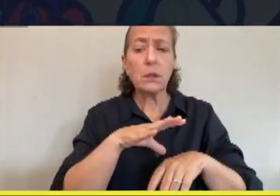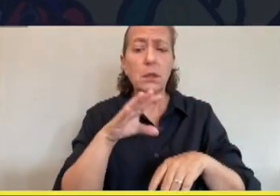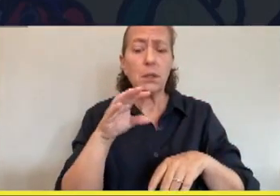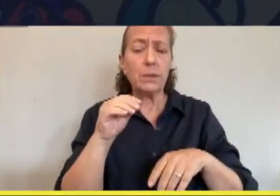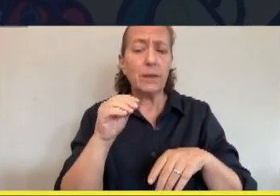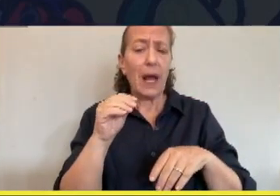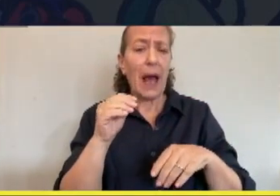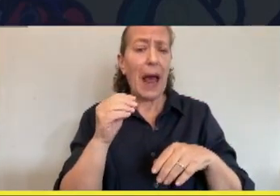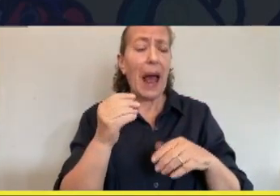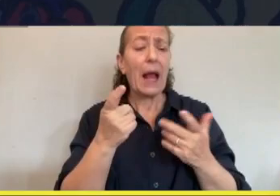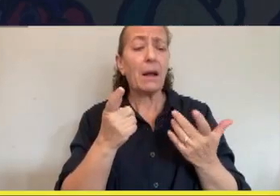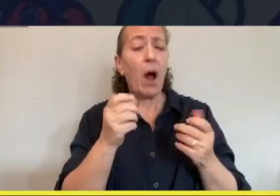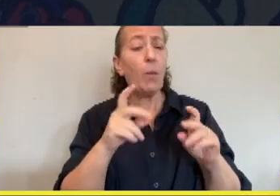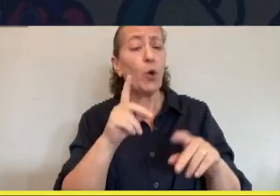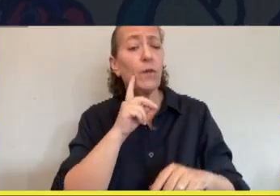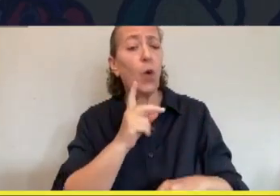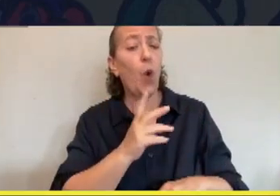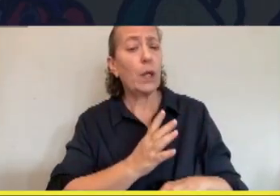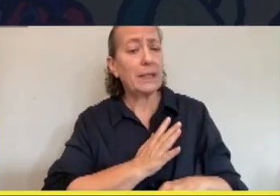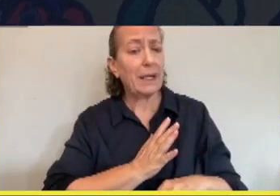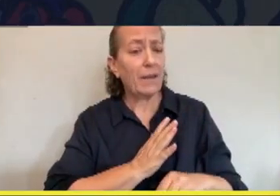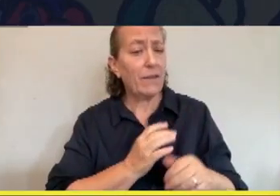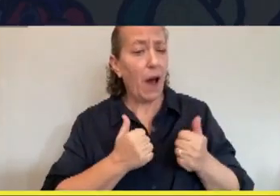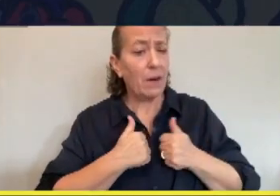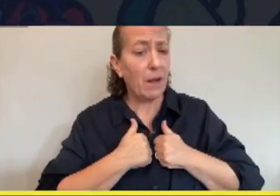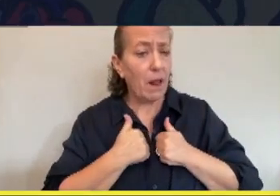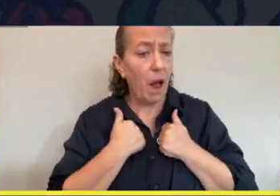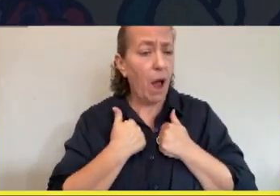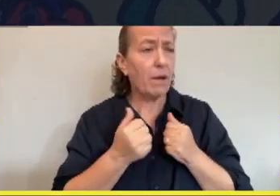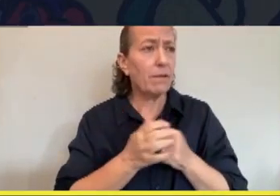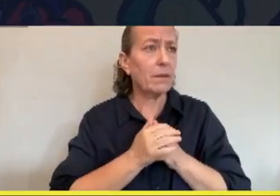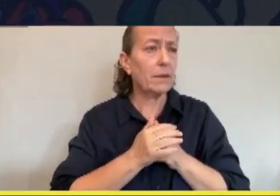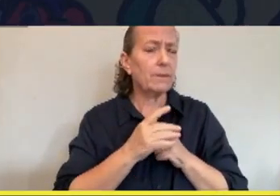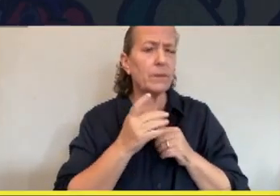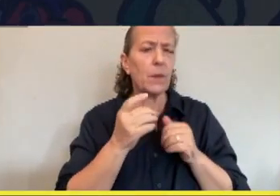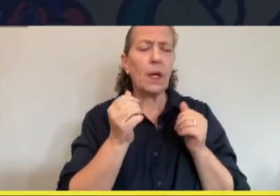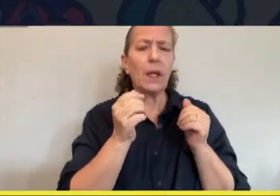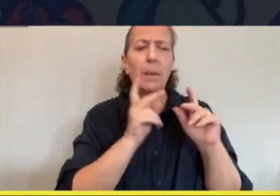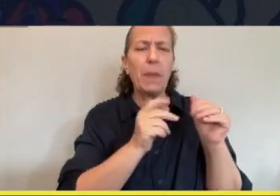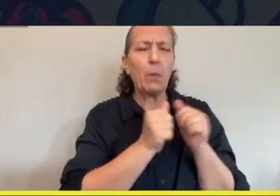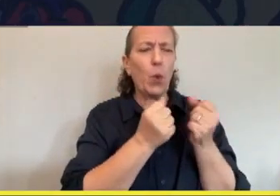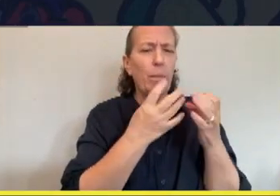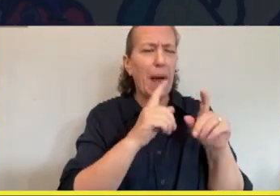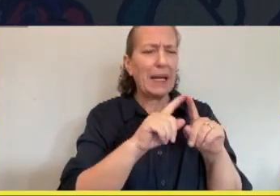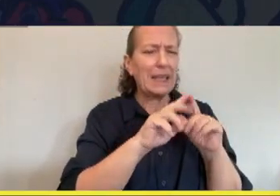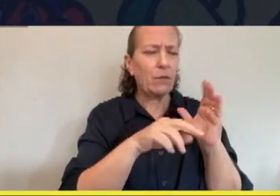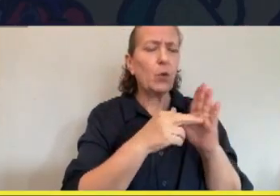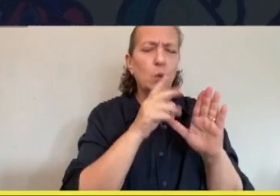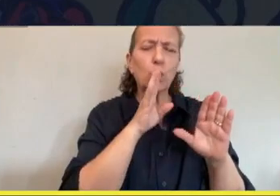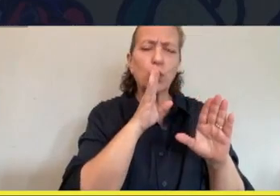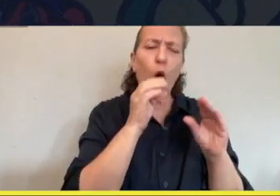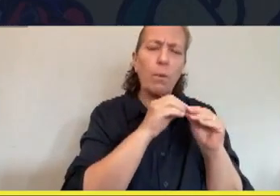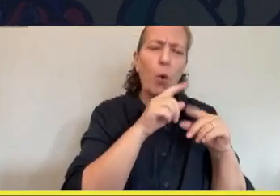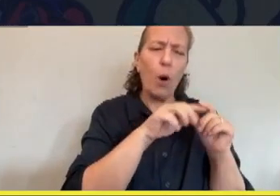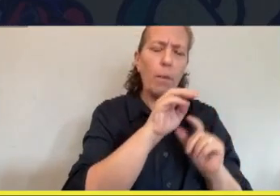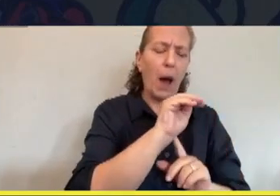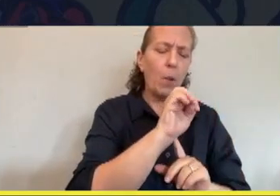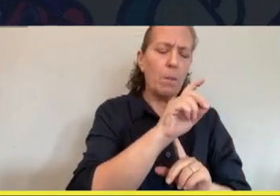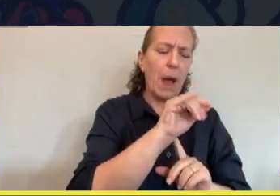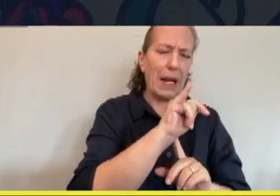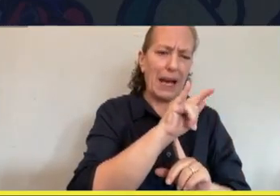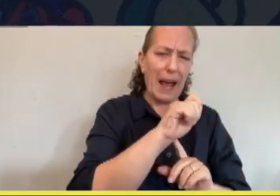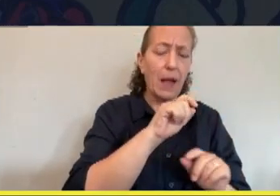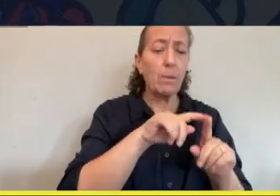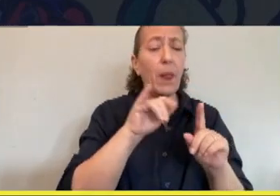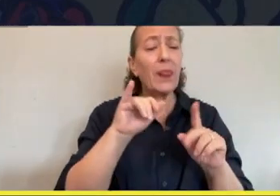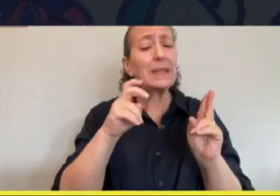dignified life for people with many different needs. We'll come back to the role of Medicaid, but this issue touches me personally. It's been